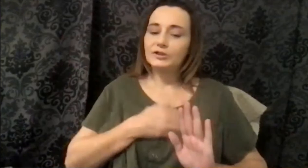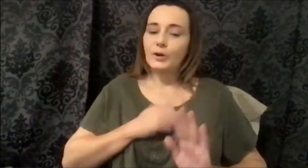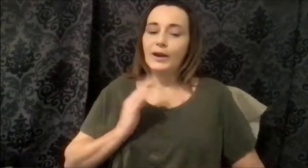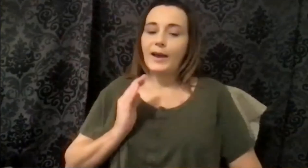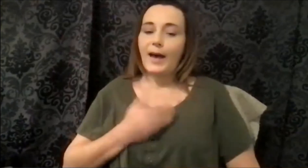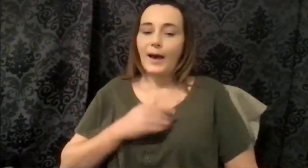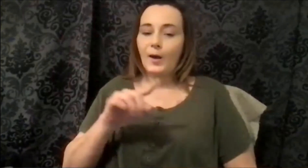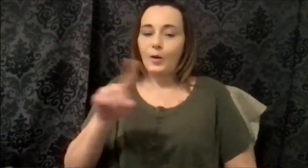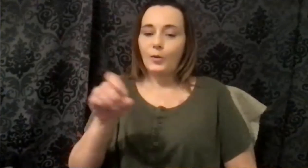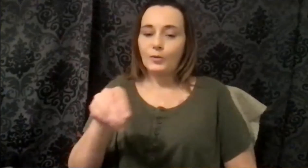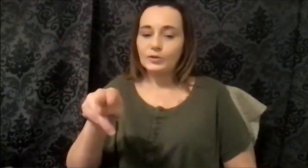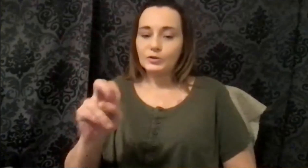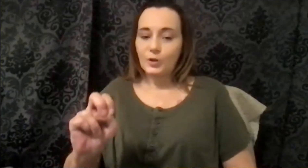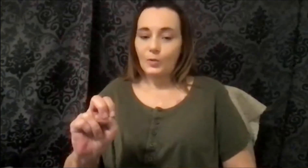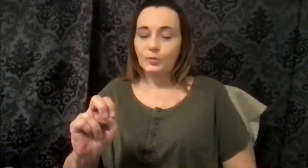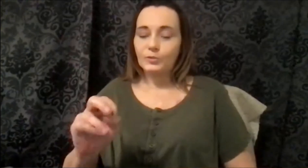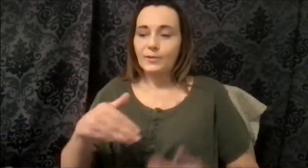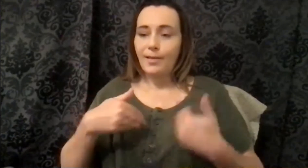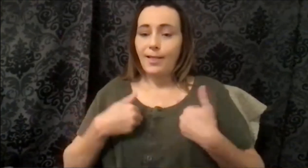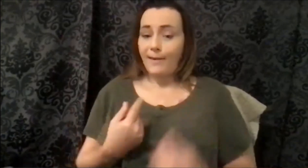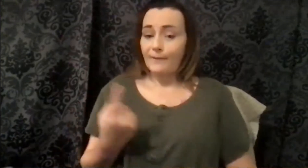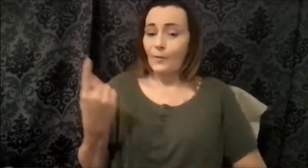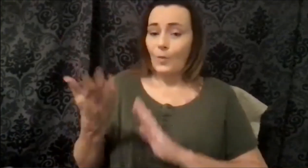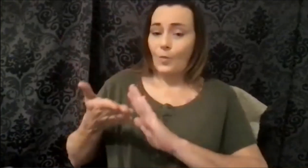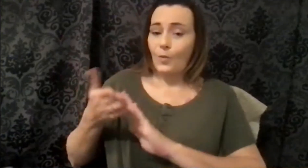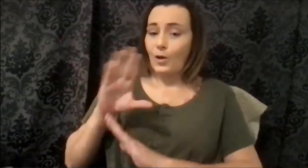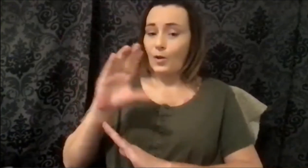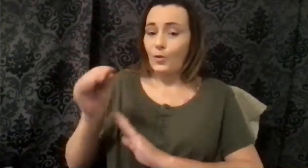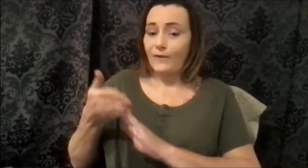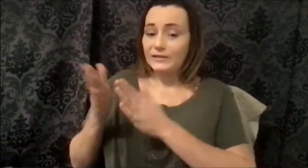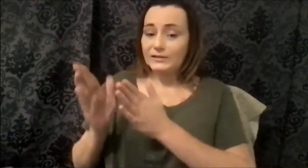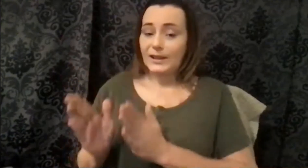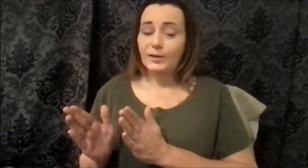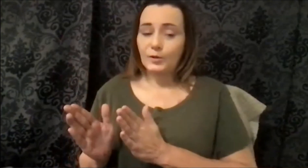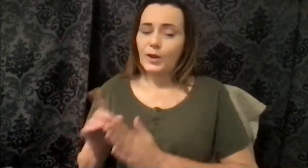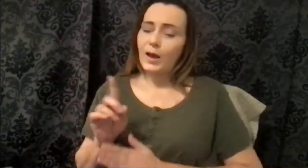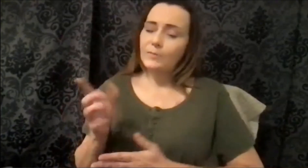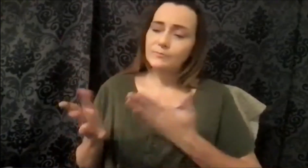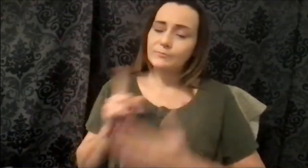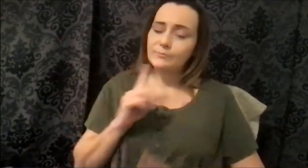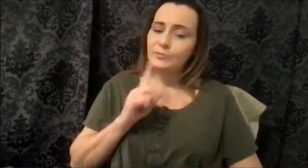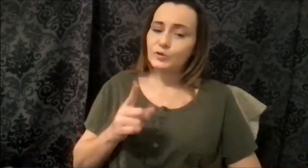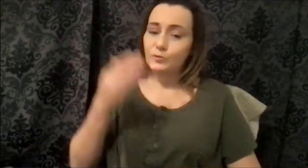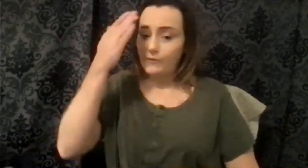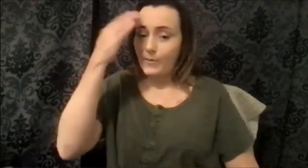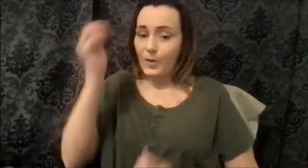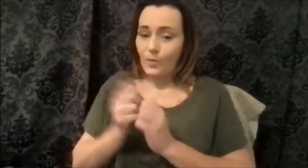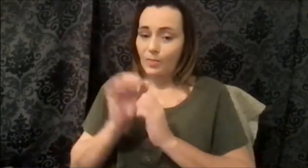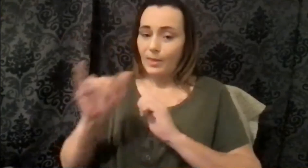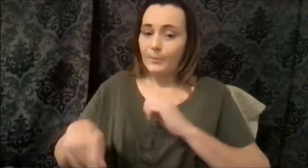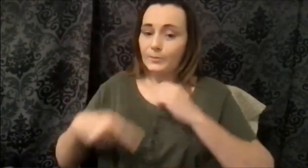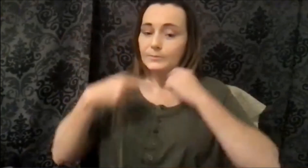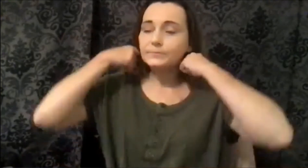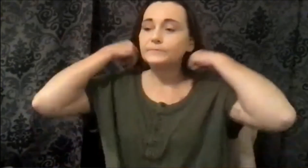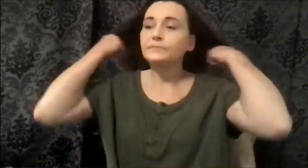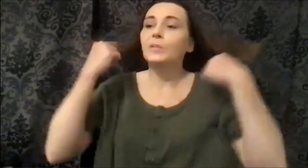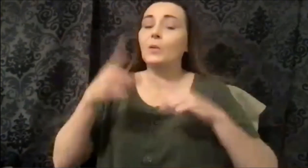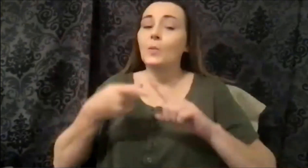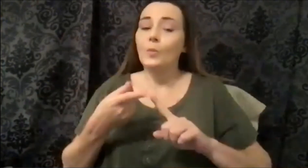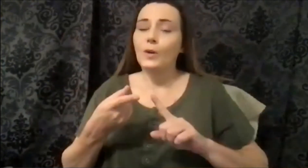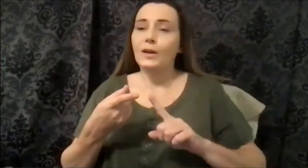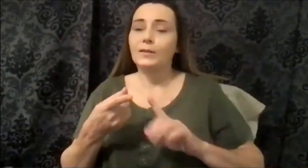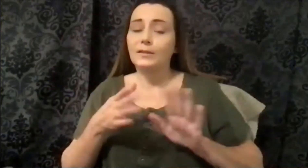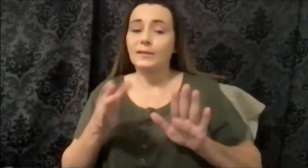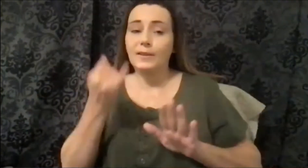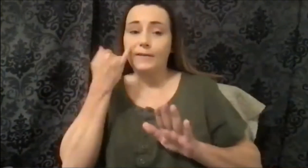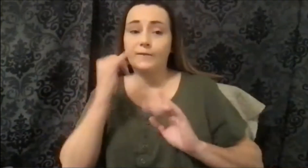zone had one of those co-facilitators that you guys, I'm pretty sure, are familiar with. And so when you take away, and those who have been